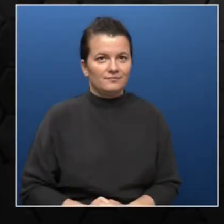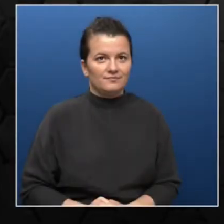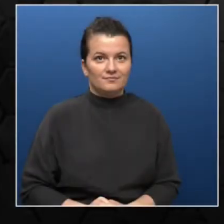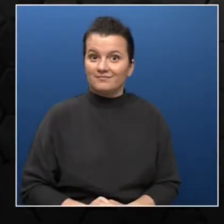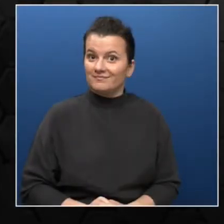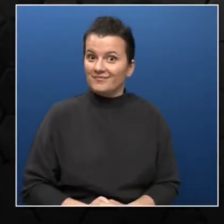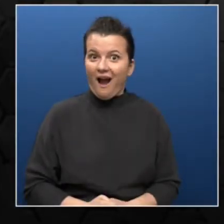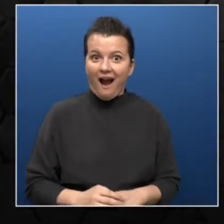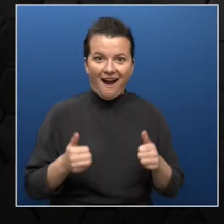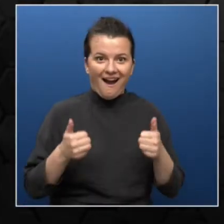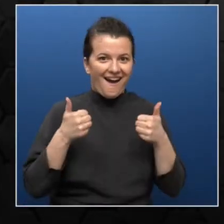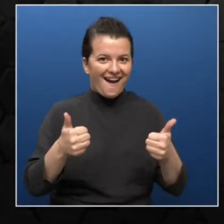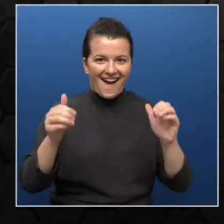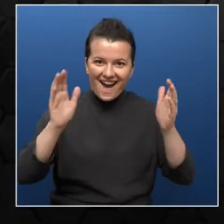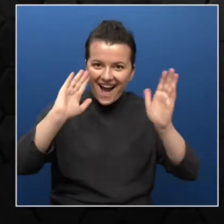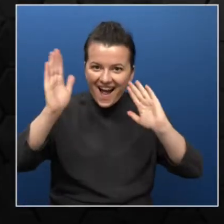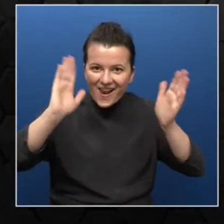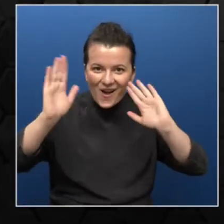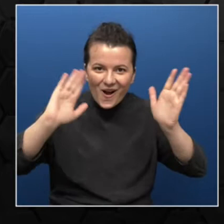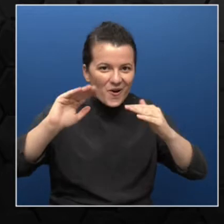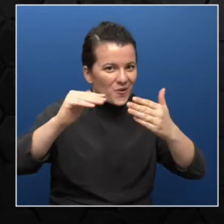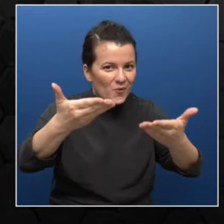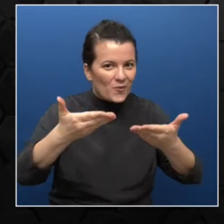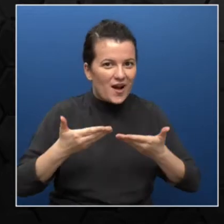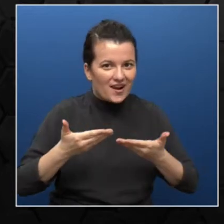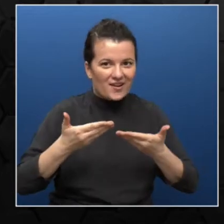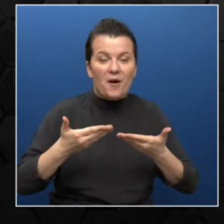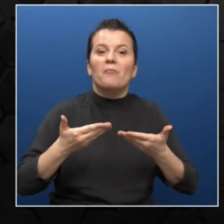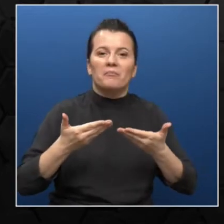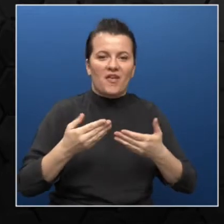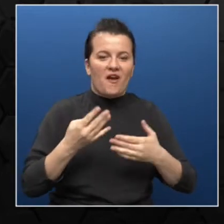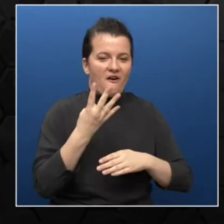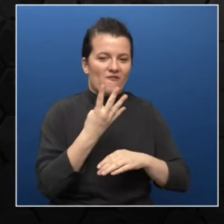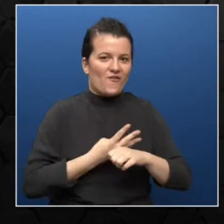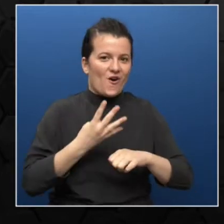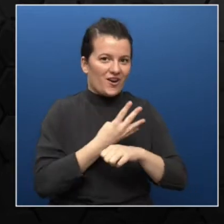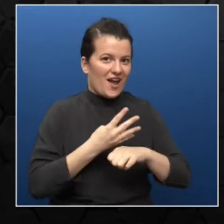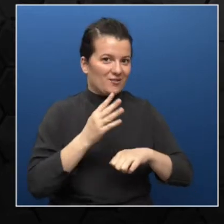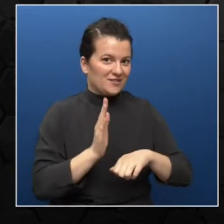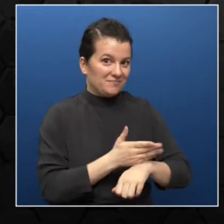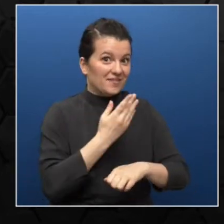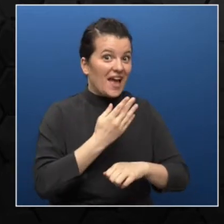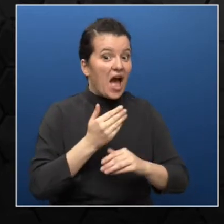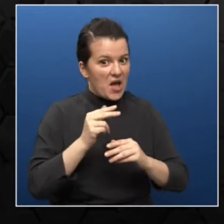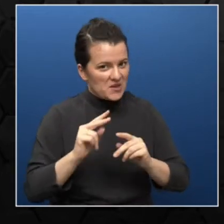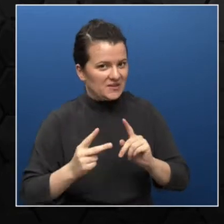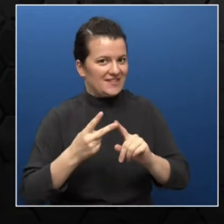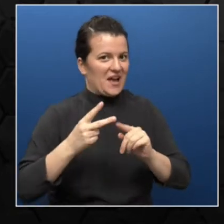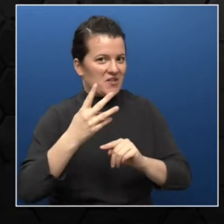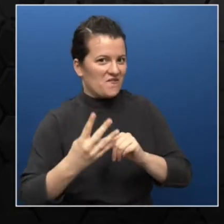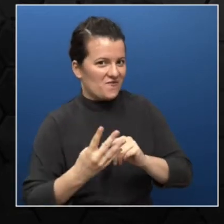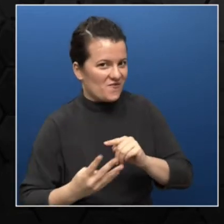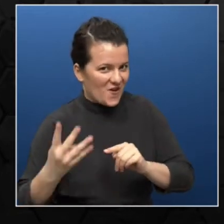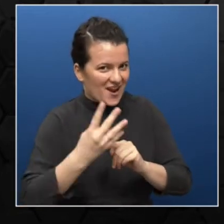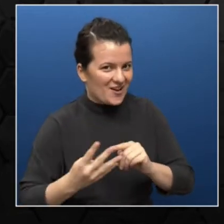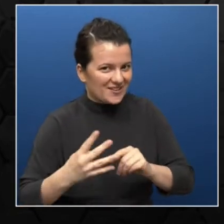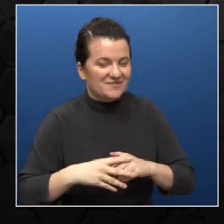Awesome. Hello. Welcome to the second half of the Global AI Student Conference. My name is Loxley.